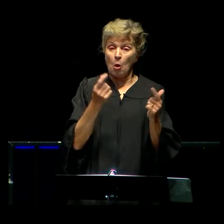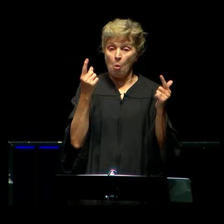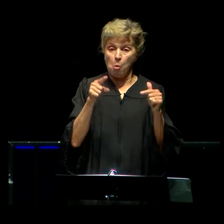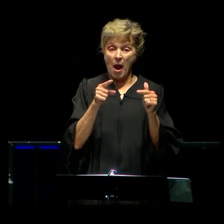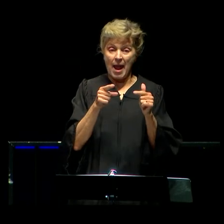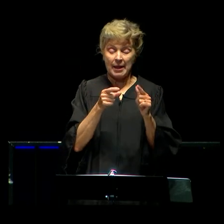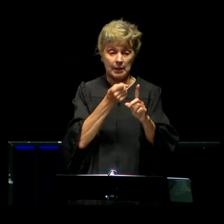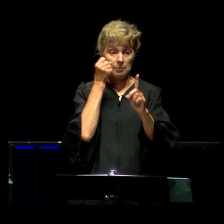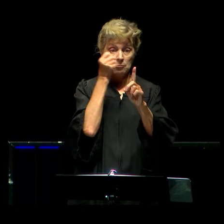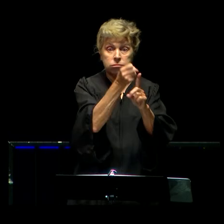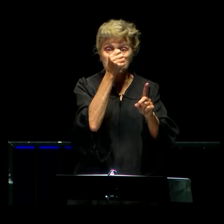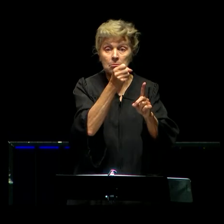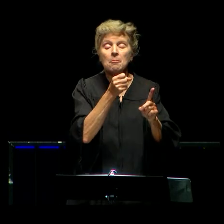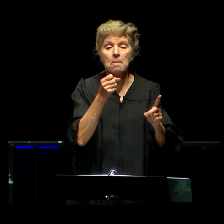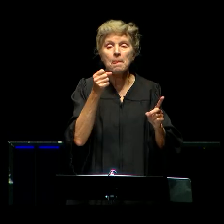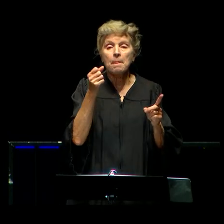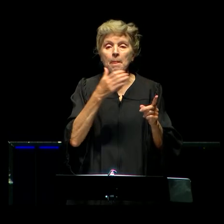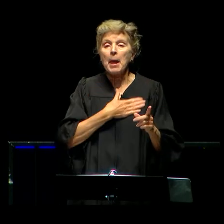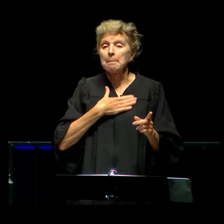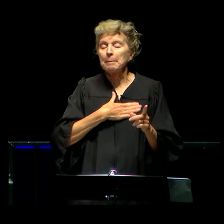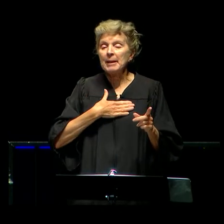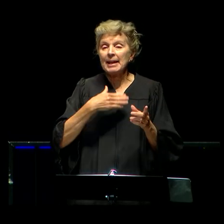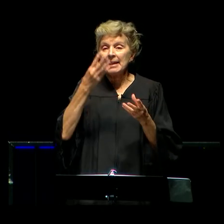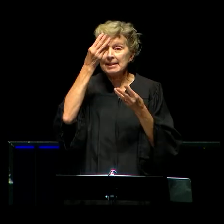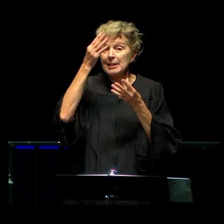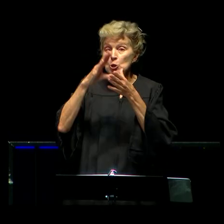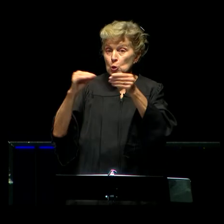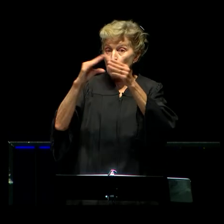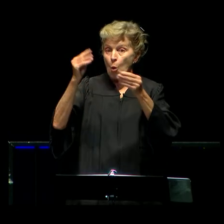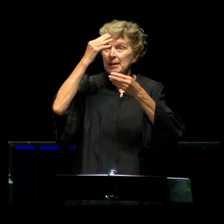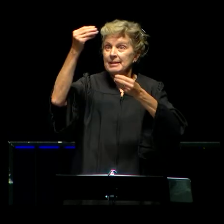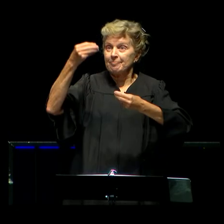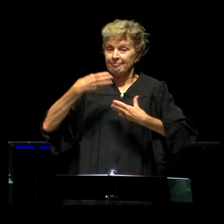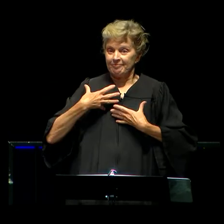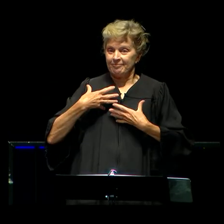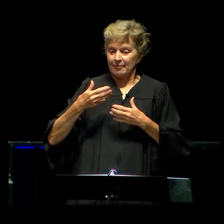hope that you remember to share your stories with us.